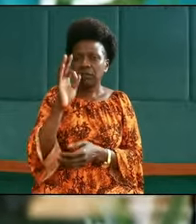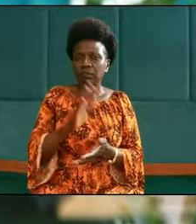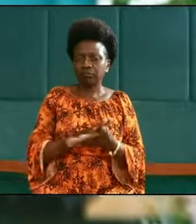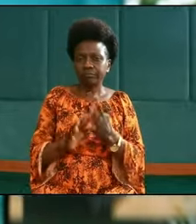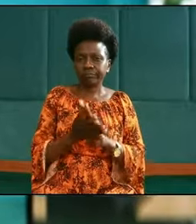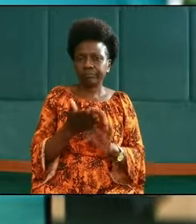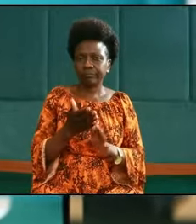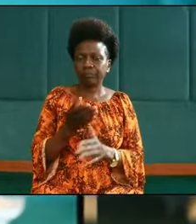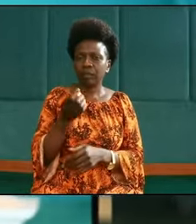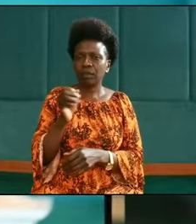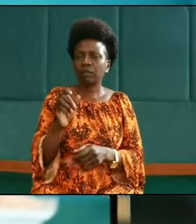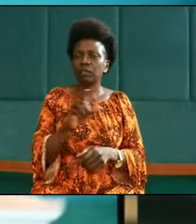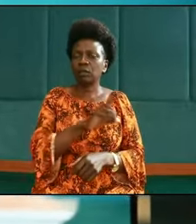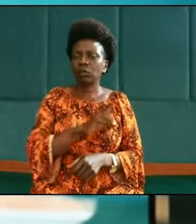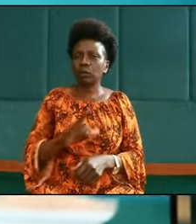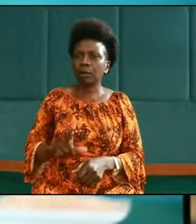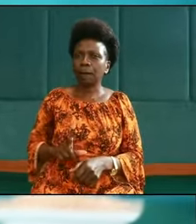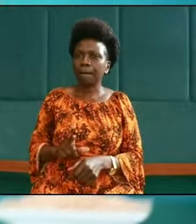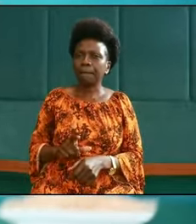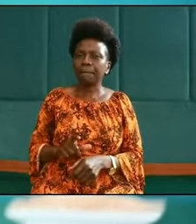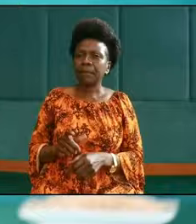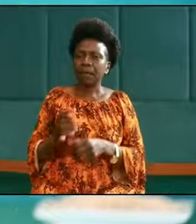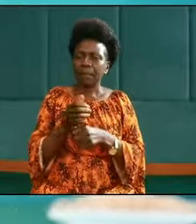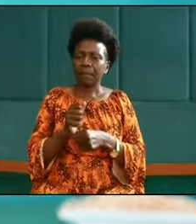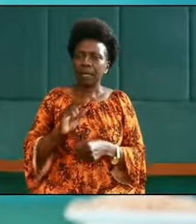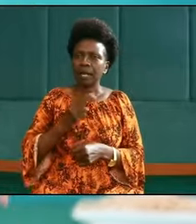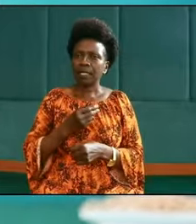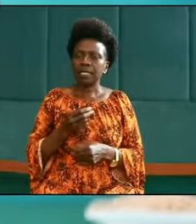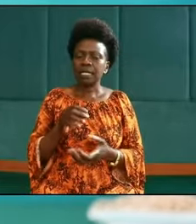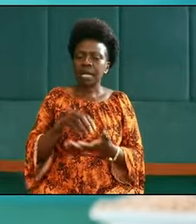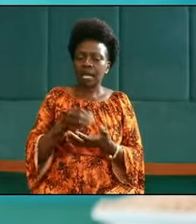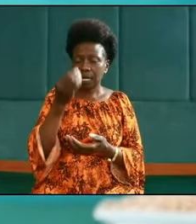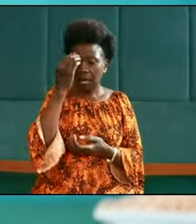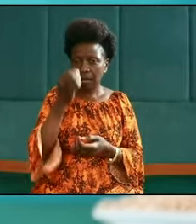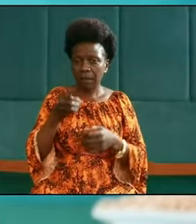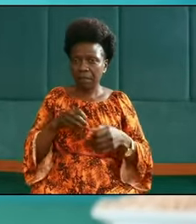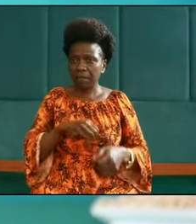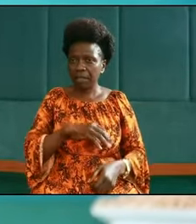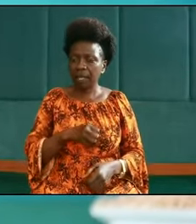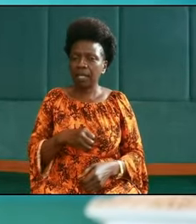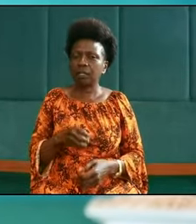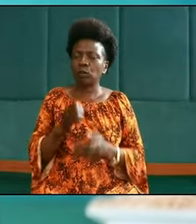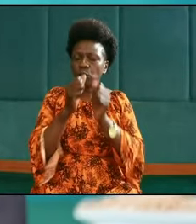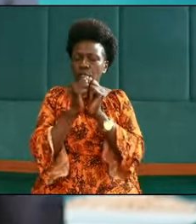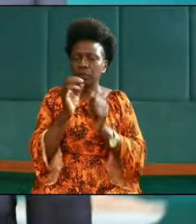with the Lord, men learn to fear and worship him in truth and in